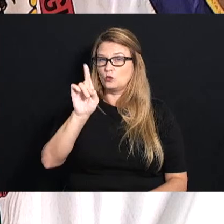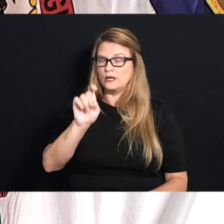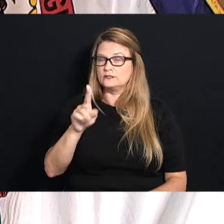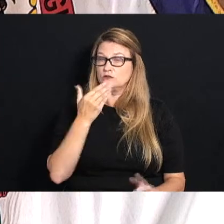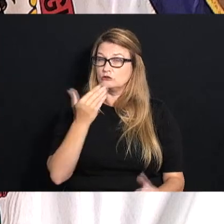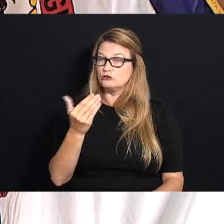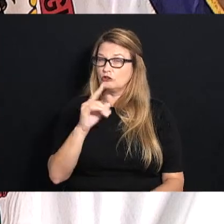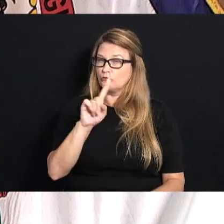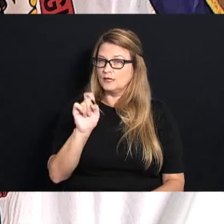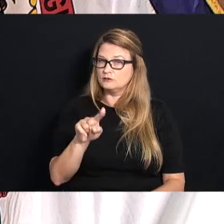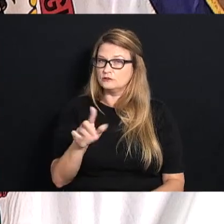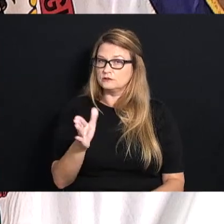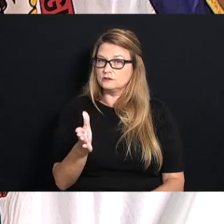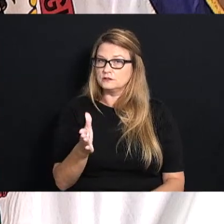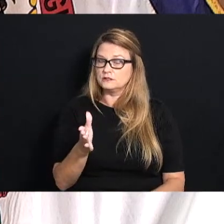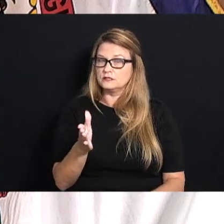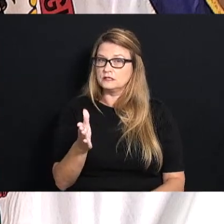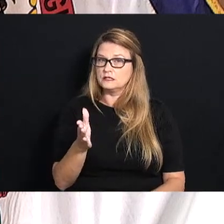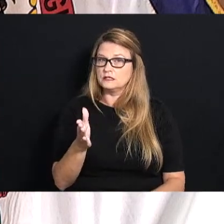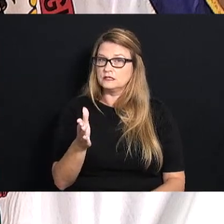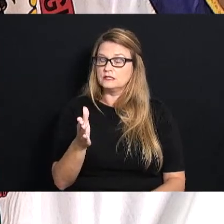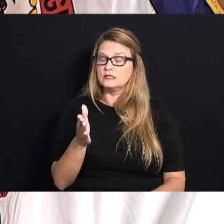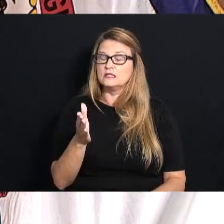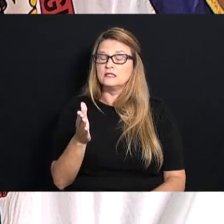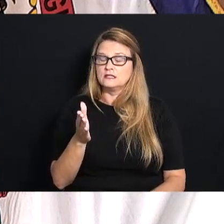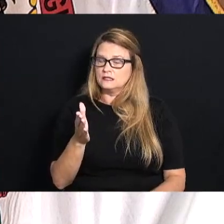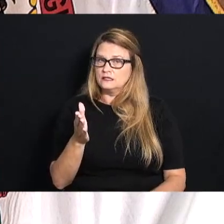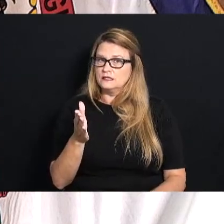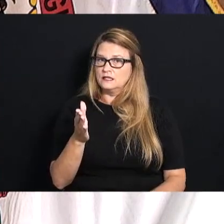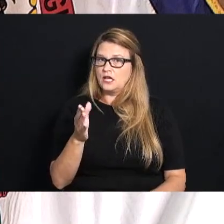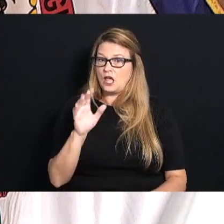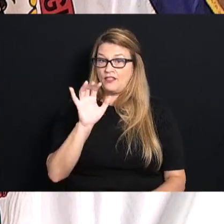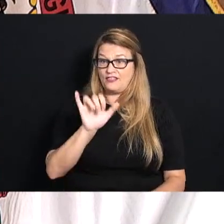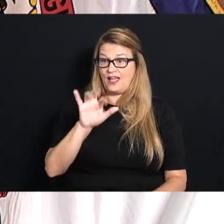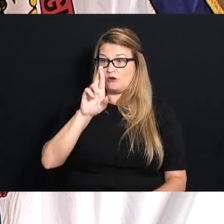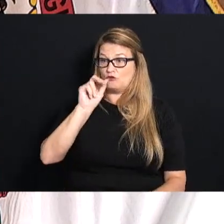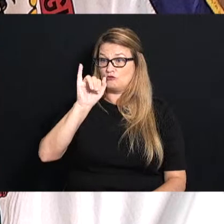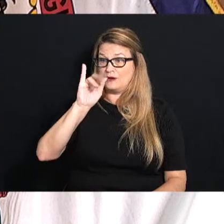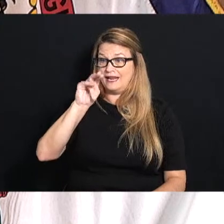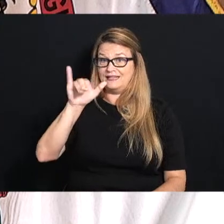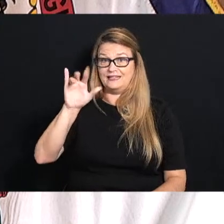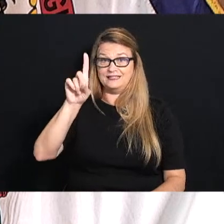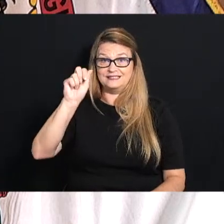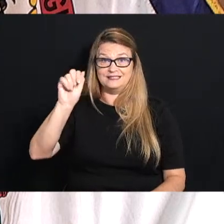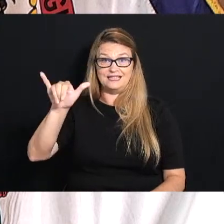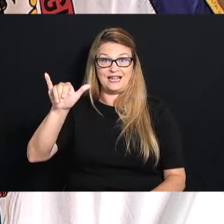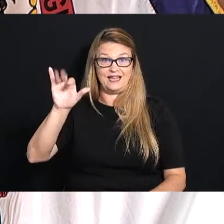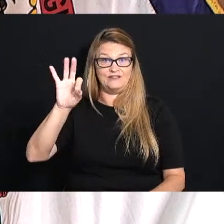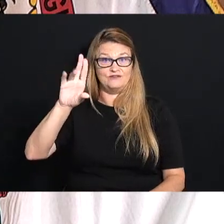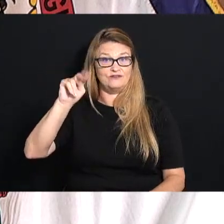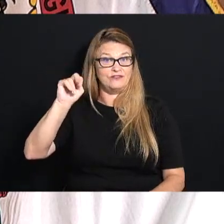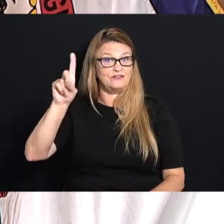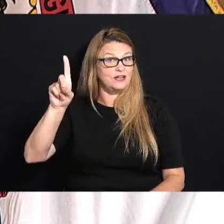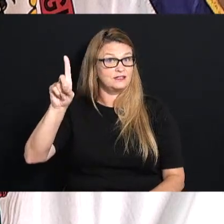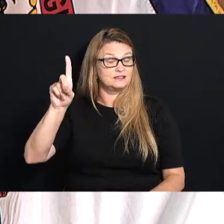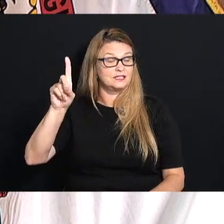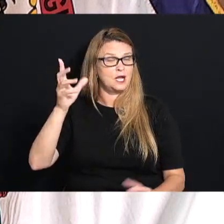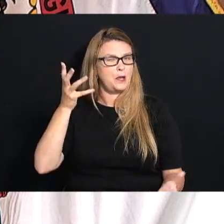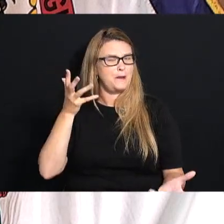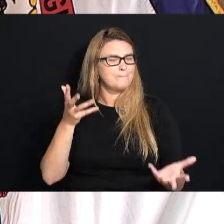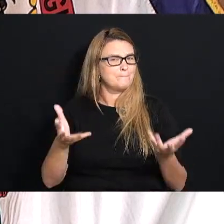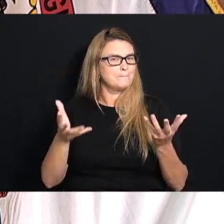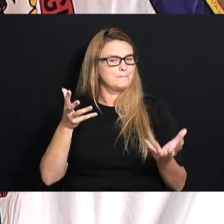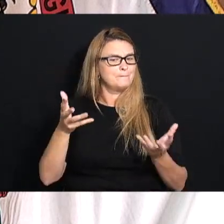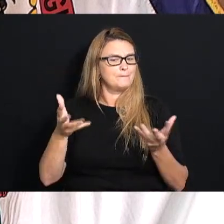good. Just think about this just a second. The rainy day fund just maybe is shaking just a